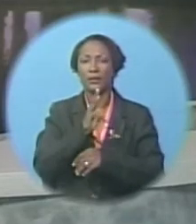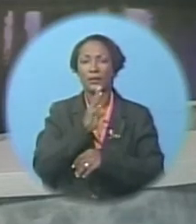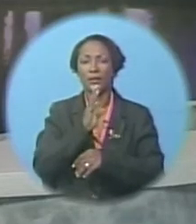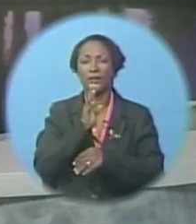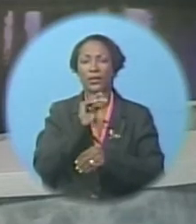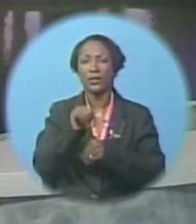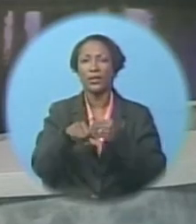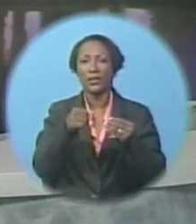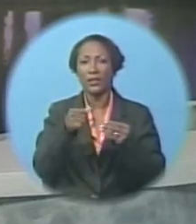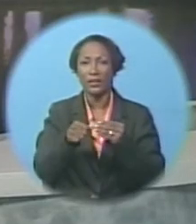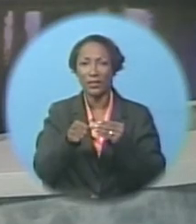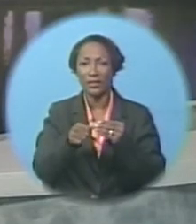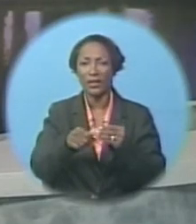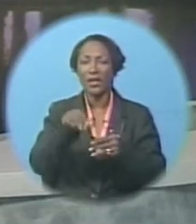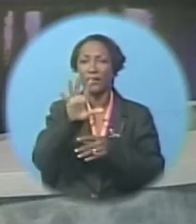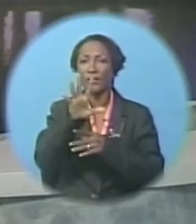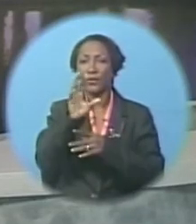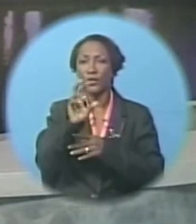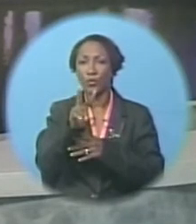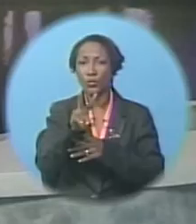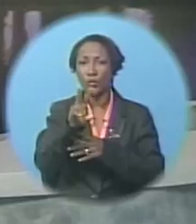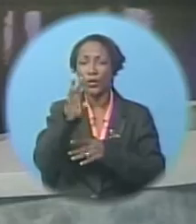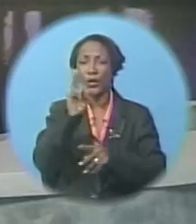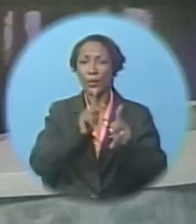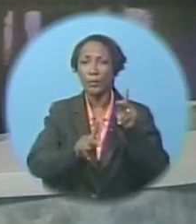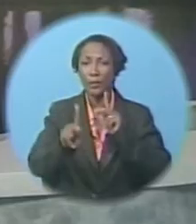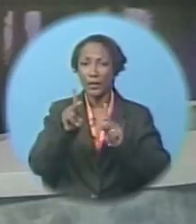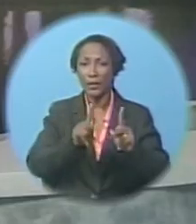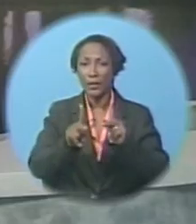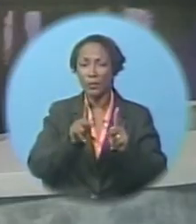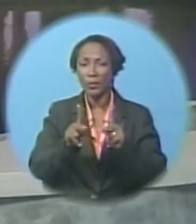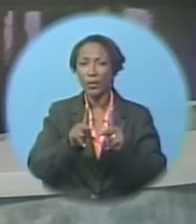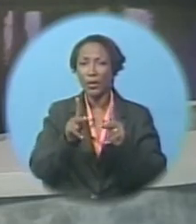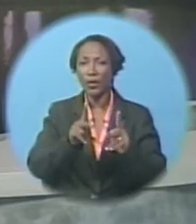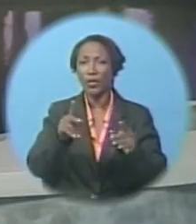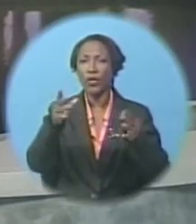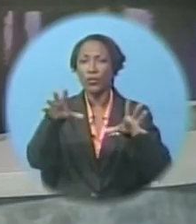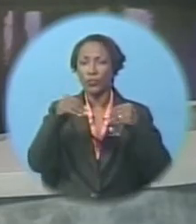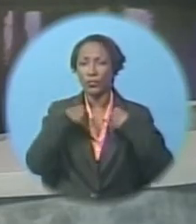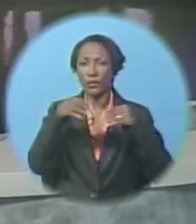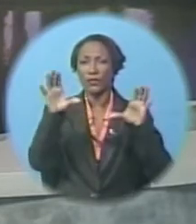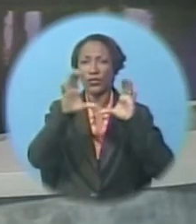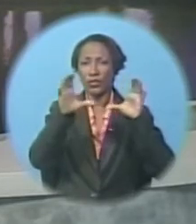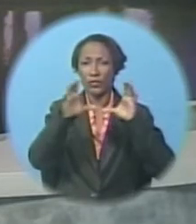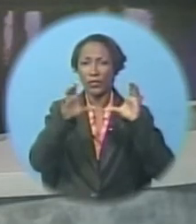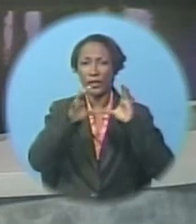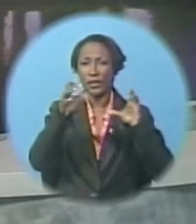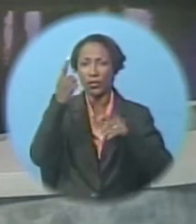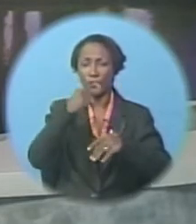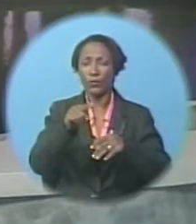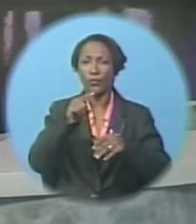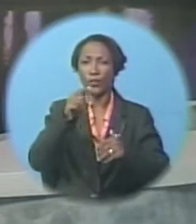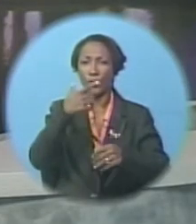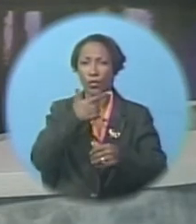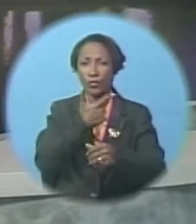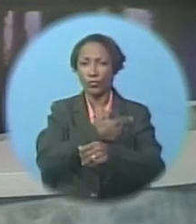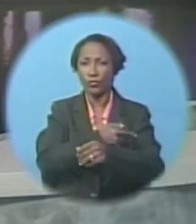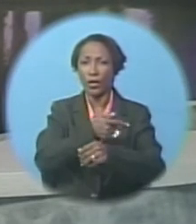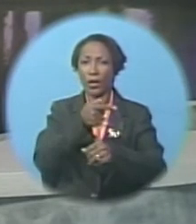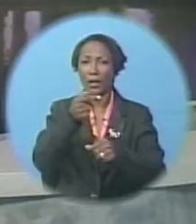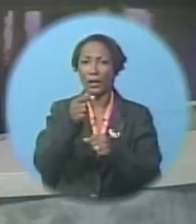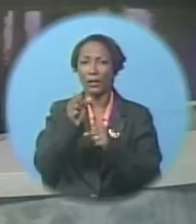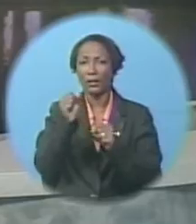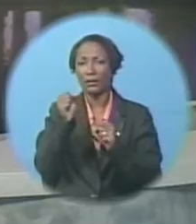across various agencies with their Procure or Training and Certification Program for Drug Abuse and Violent